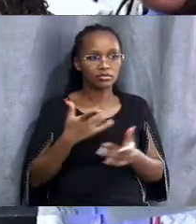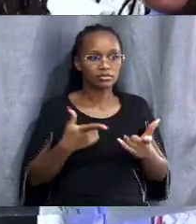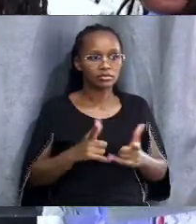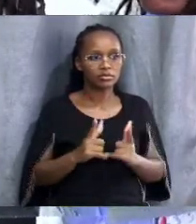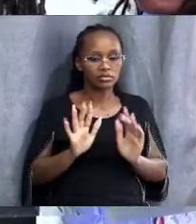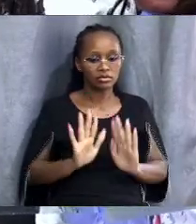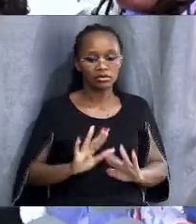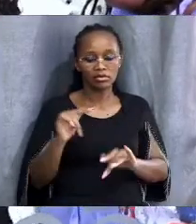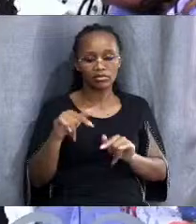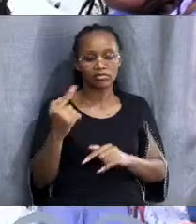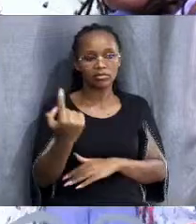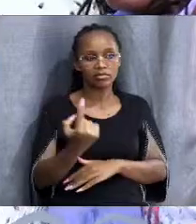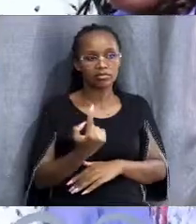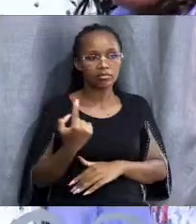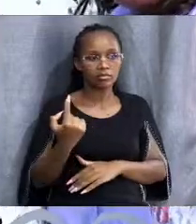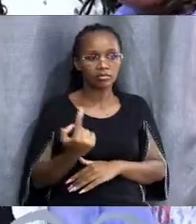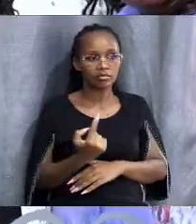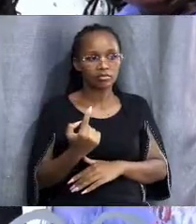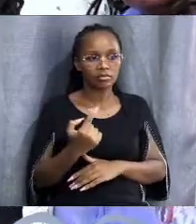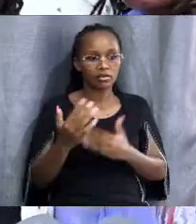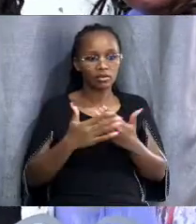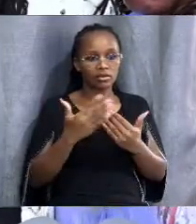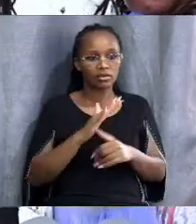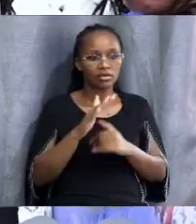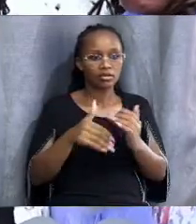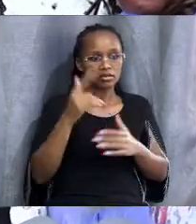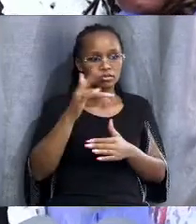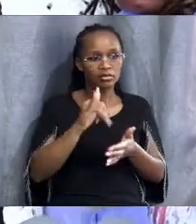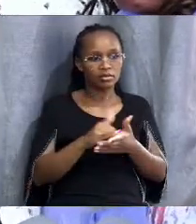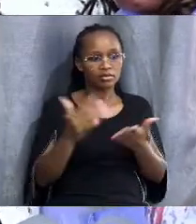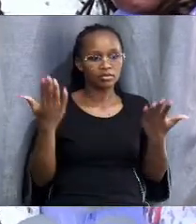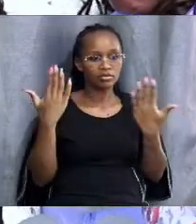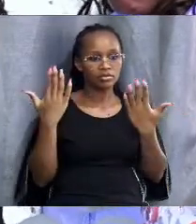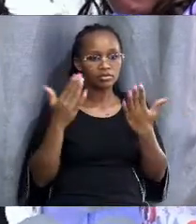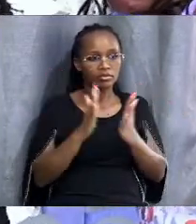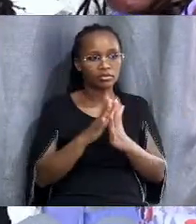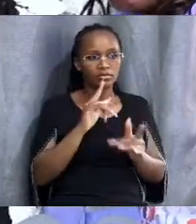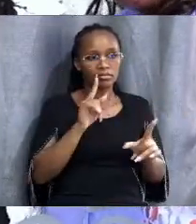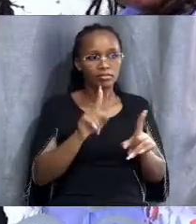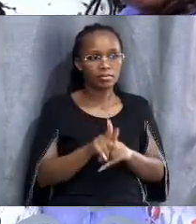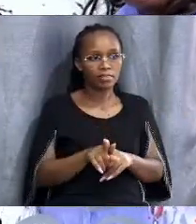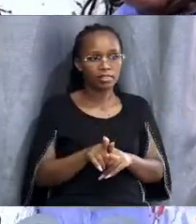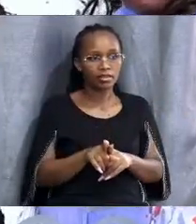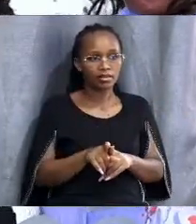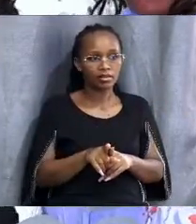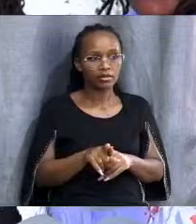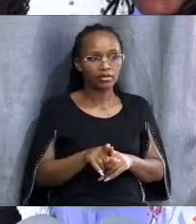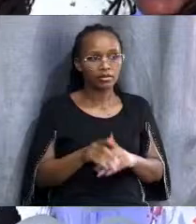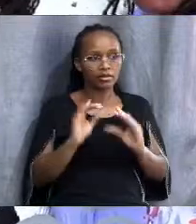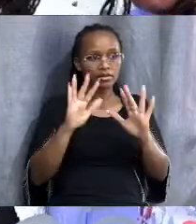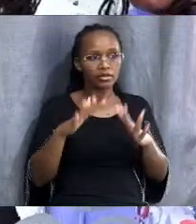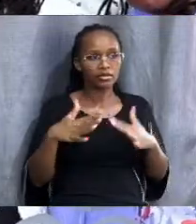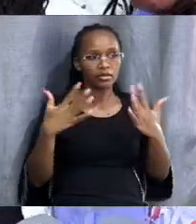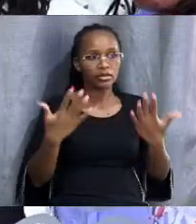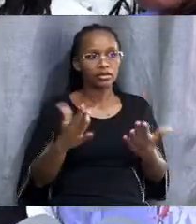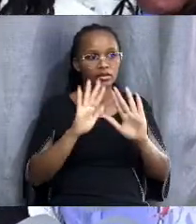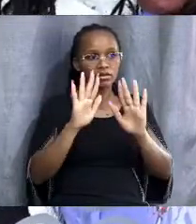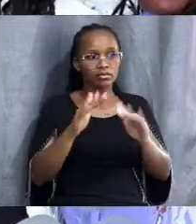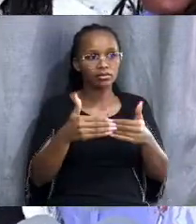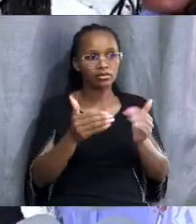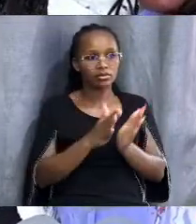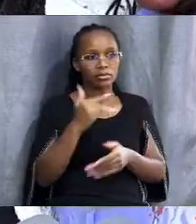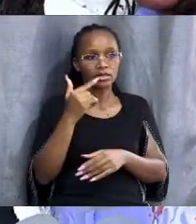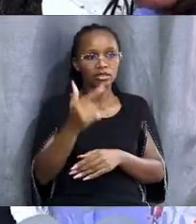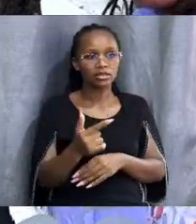in this world. I will cherish all your memories forever, my brother. You taught me how important family